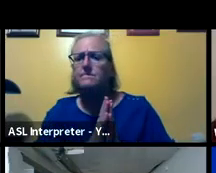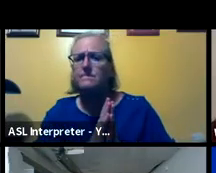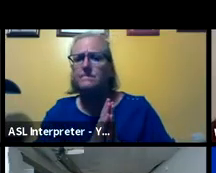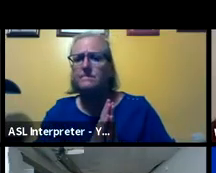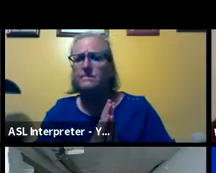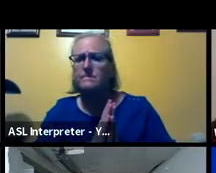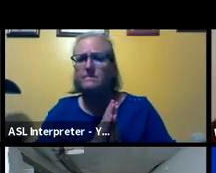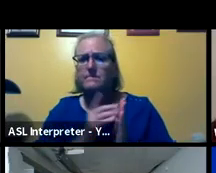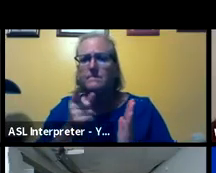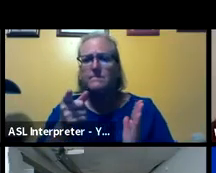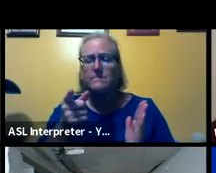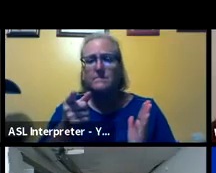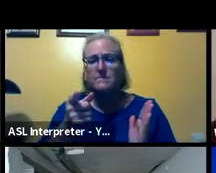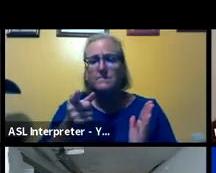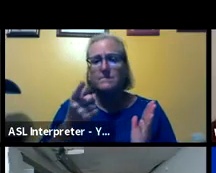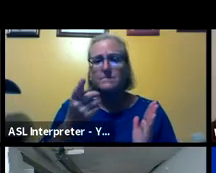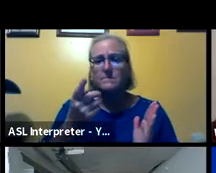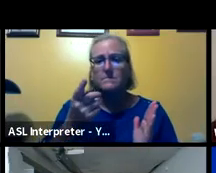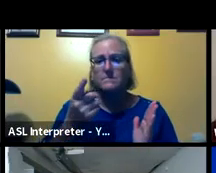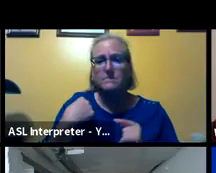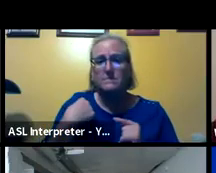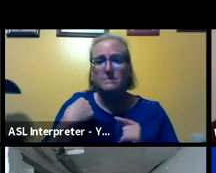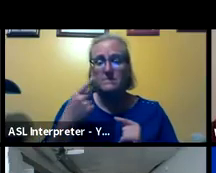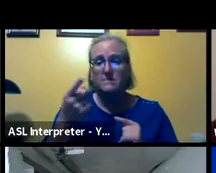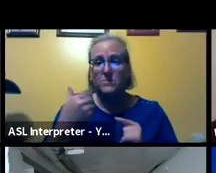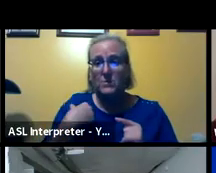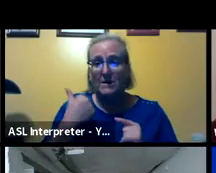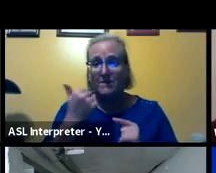if you're representing the business.